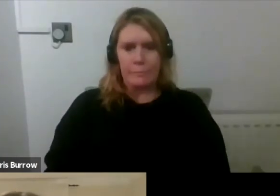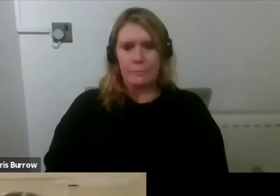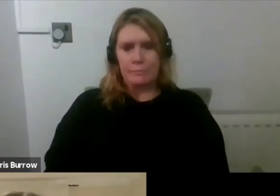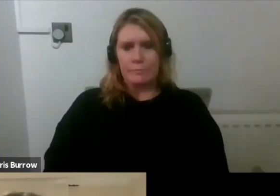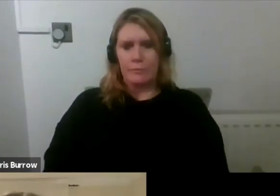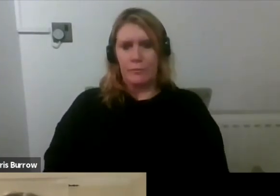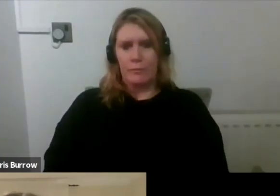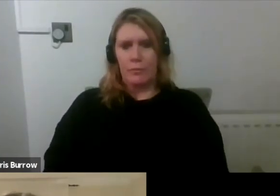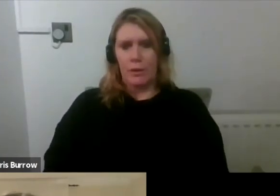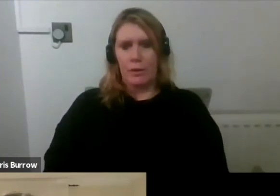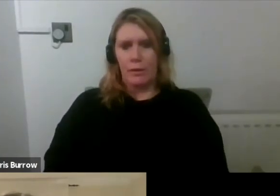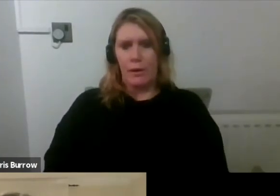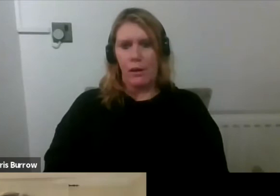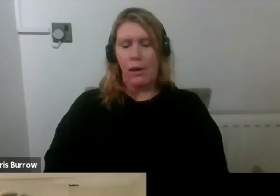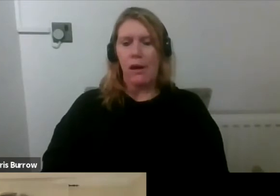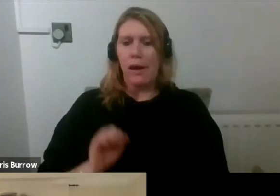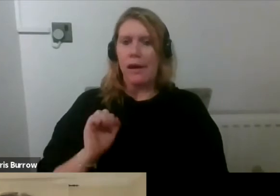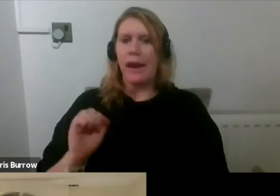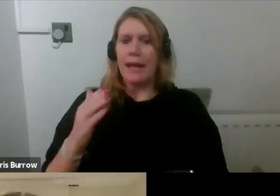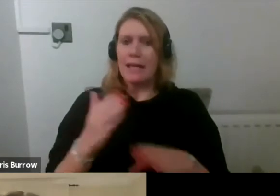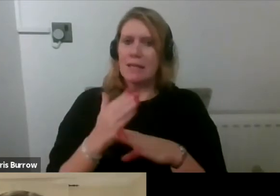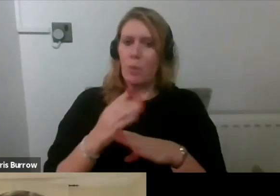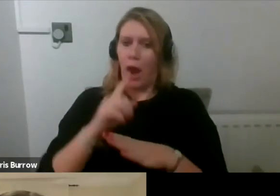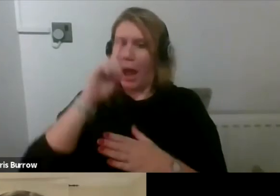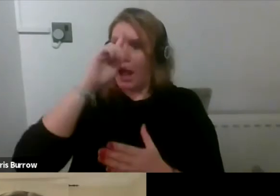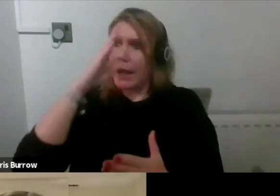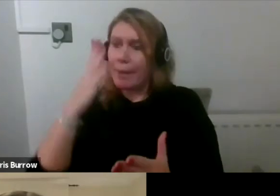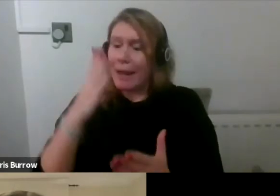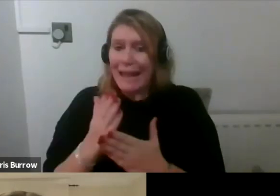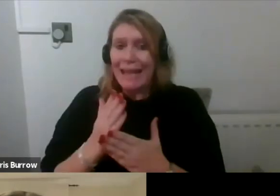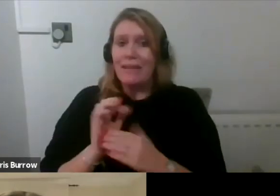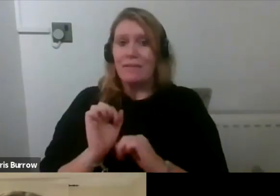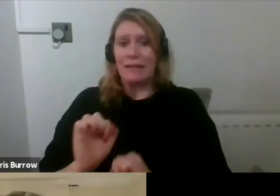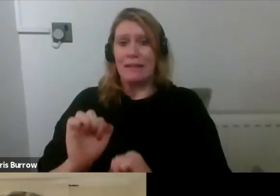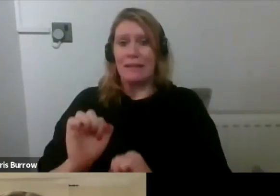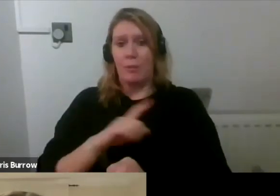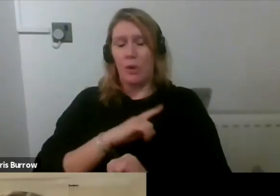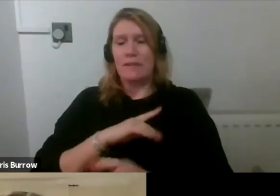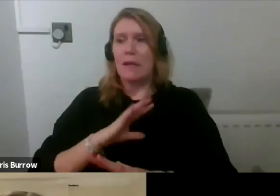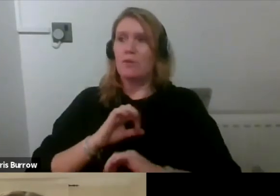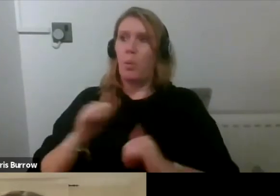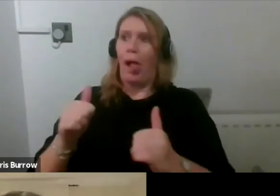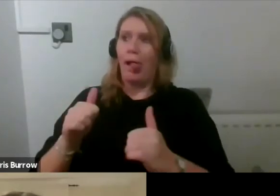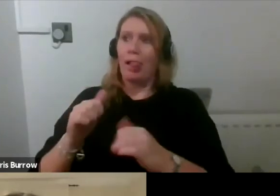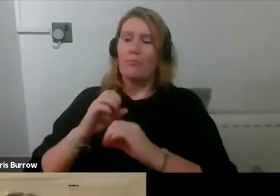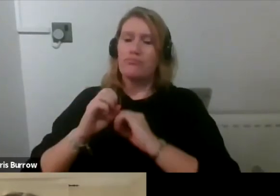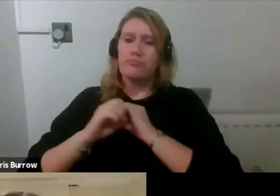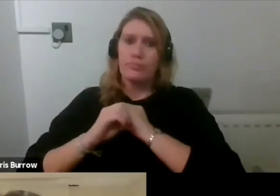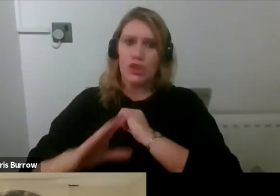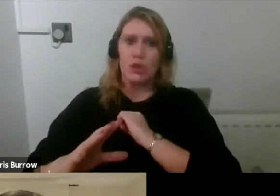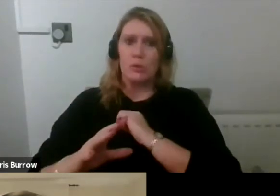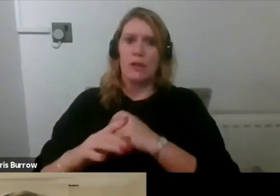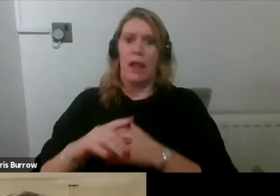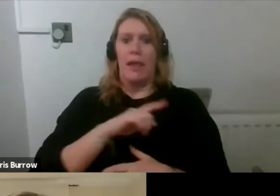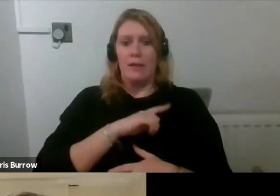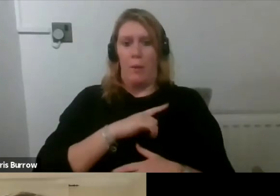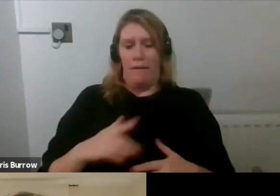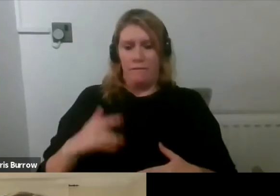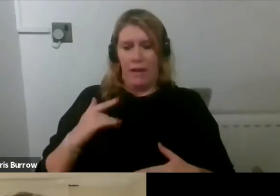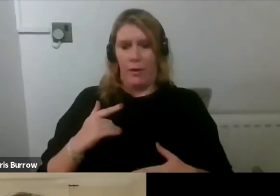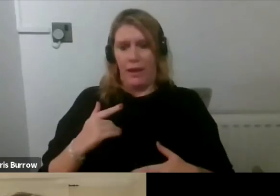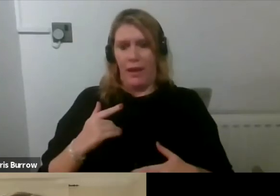And what I liked about his work is I kind of believed it, because it was really well done. And I thought, if you're going to do this, you've got to do it